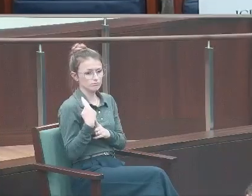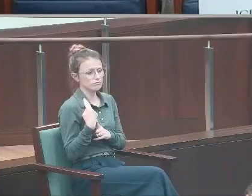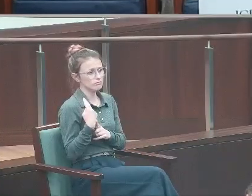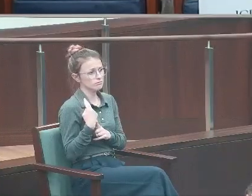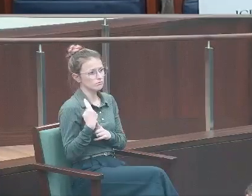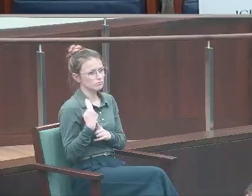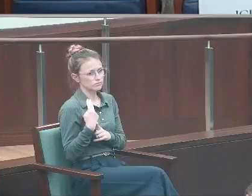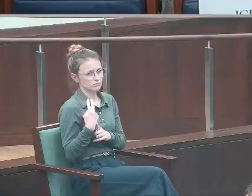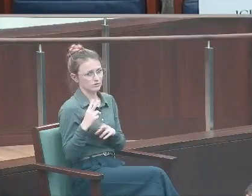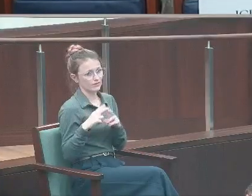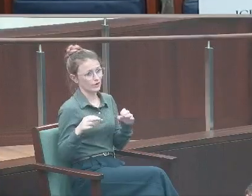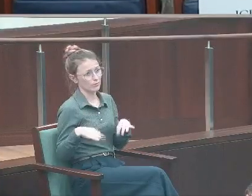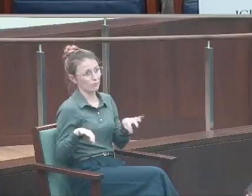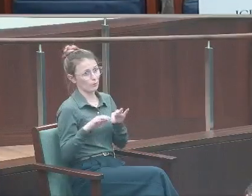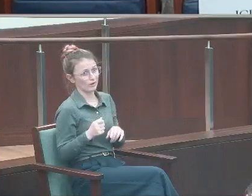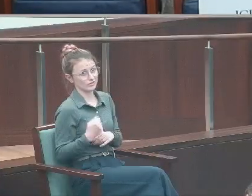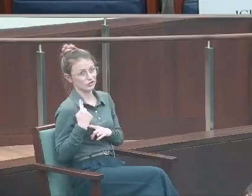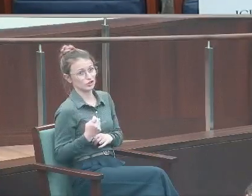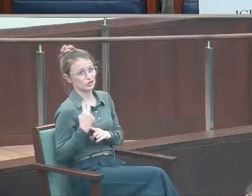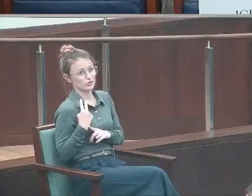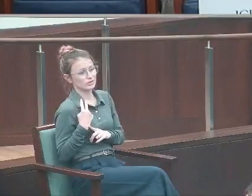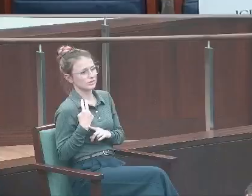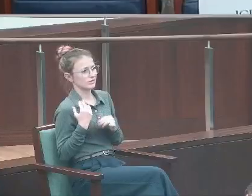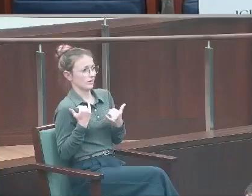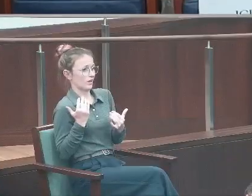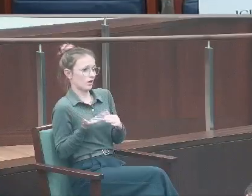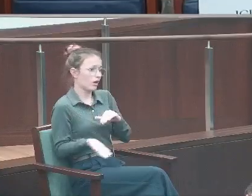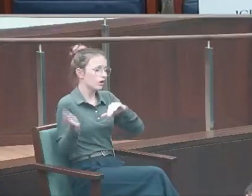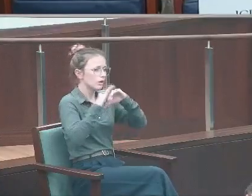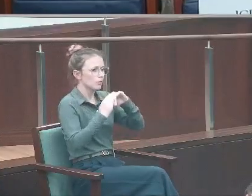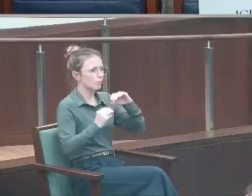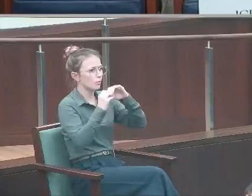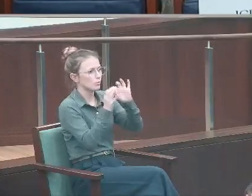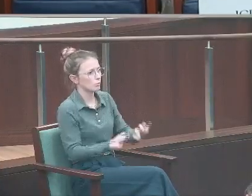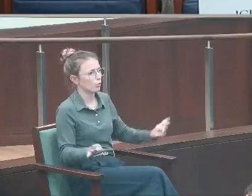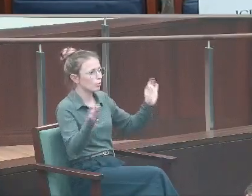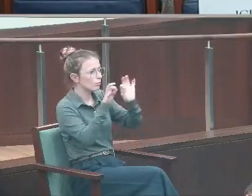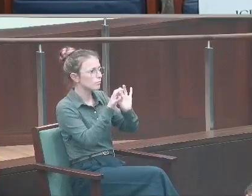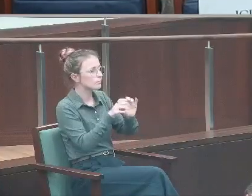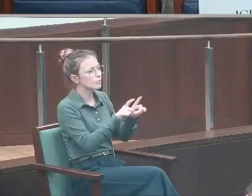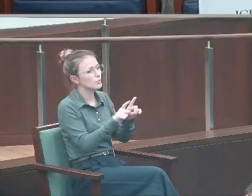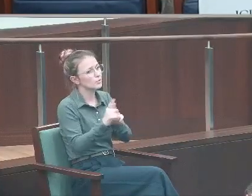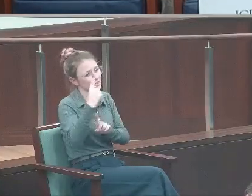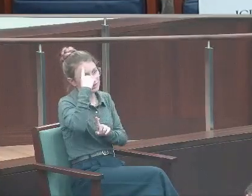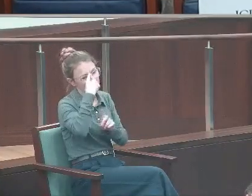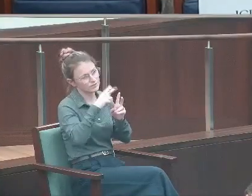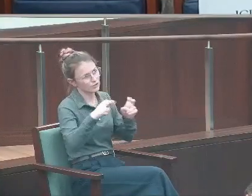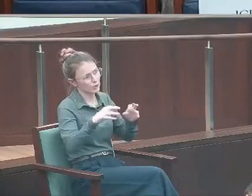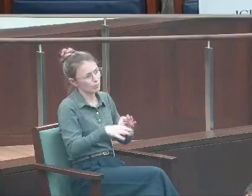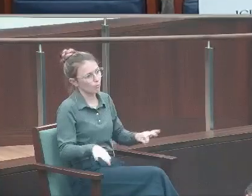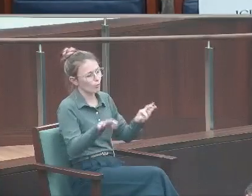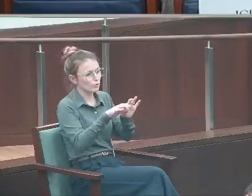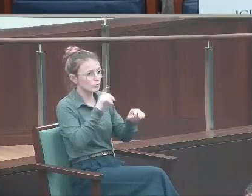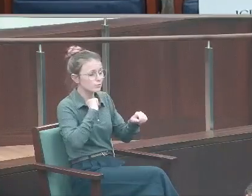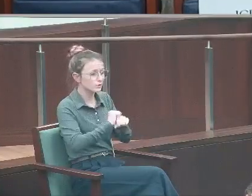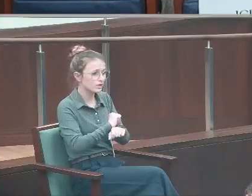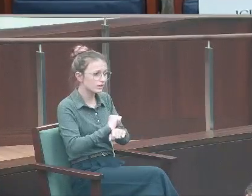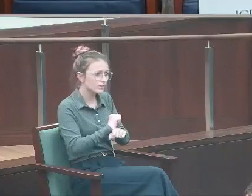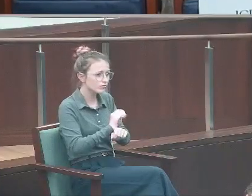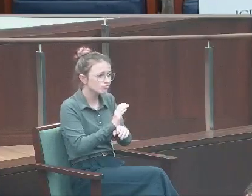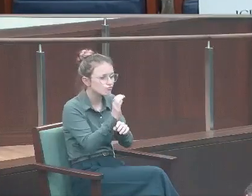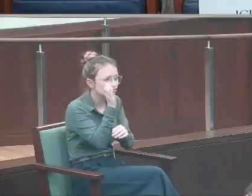very crucial a year ago, it's even more so now. I also think it's so important to lean into the hard conversations.